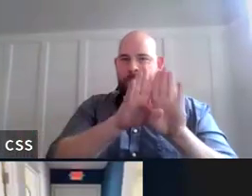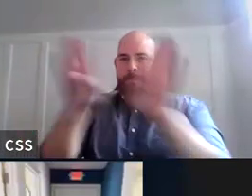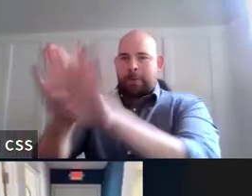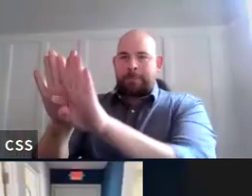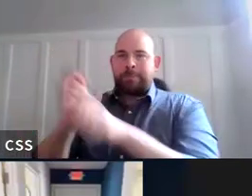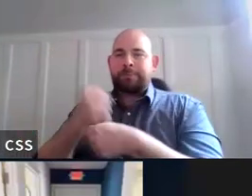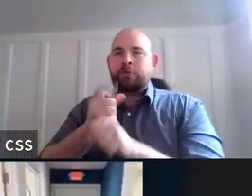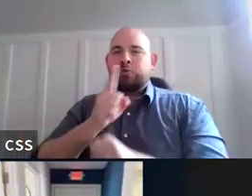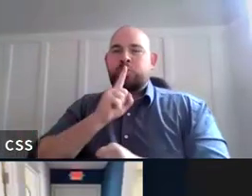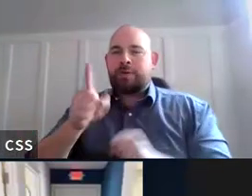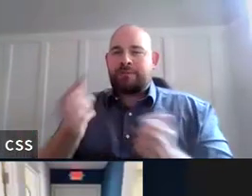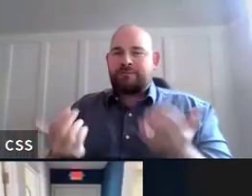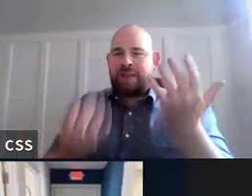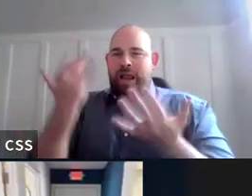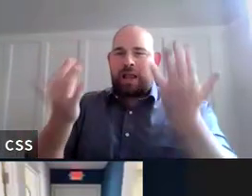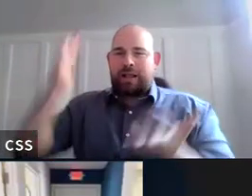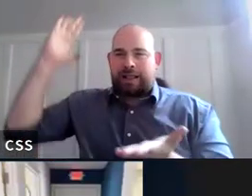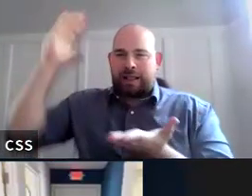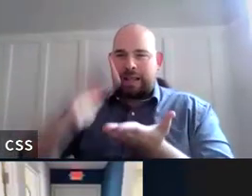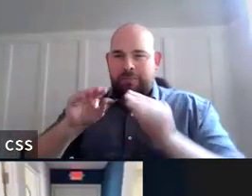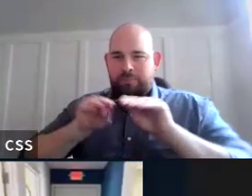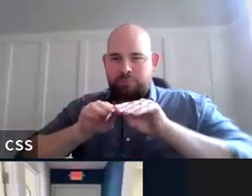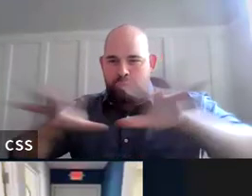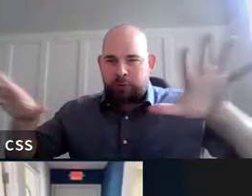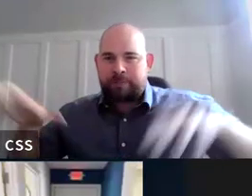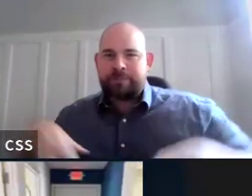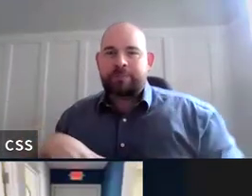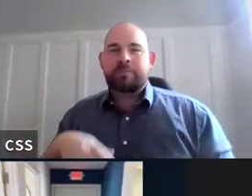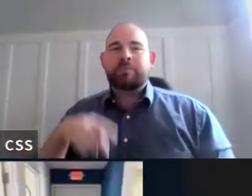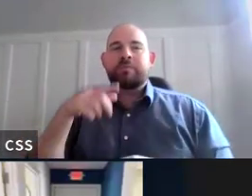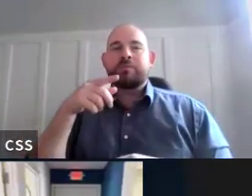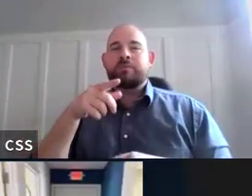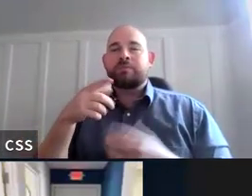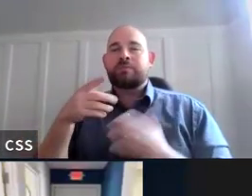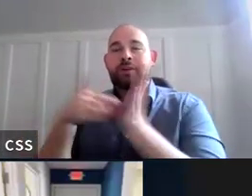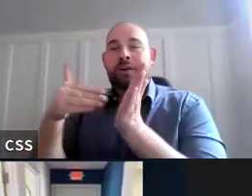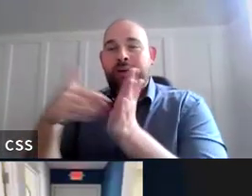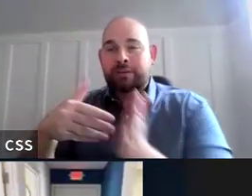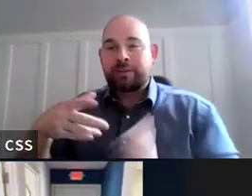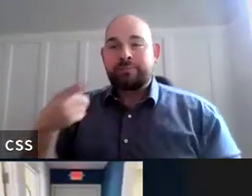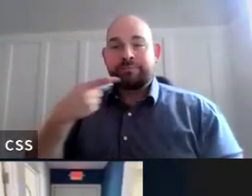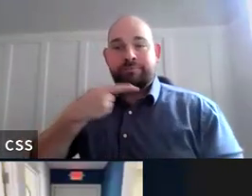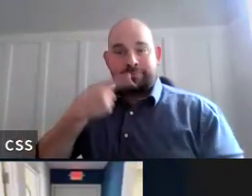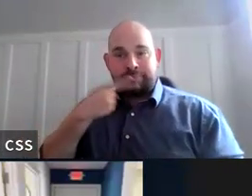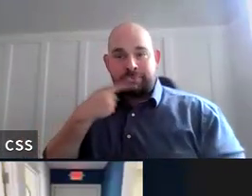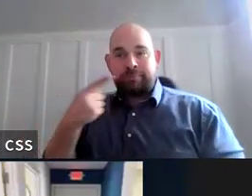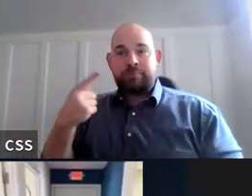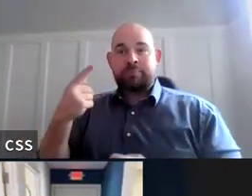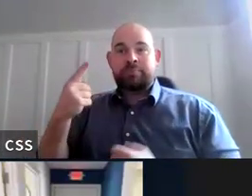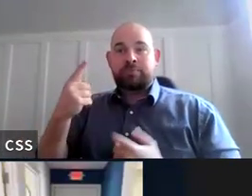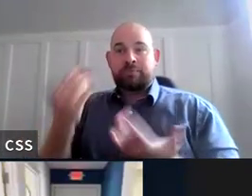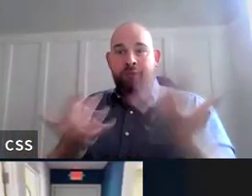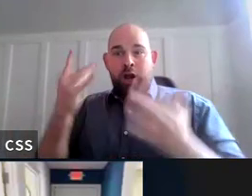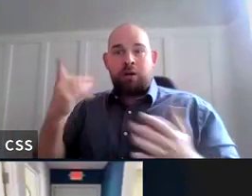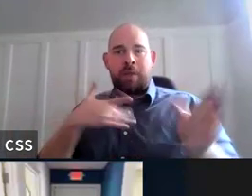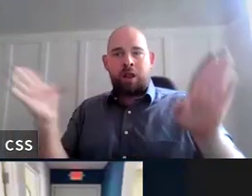very quickly close off. There's a safety function to lessen the spread of fire.